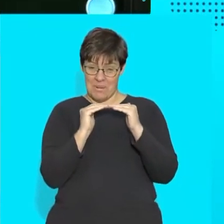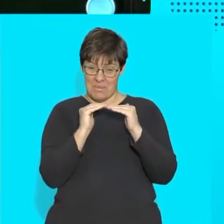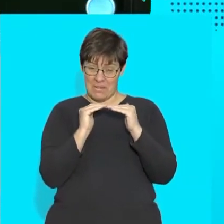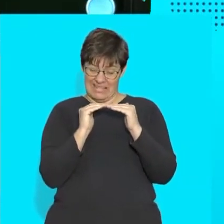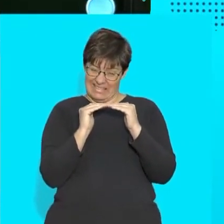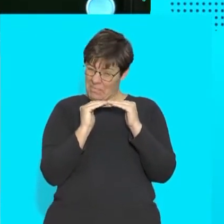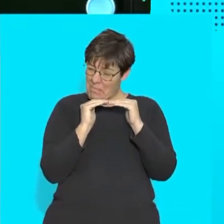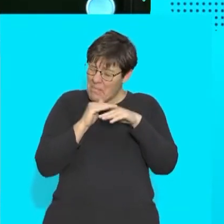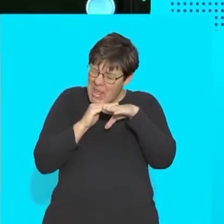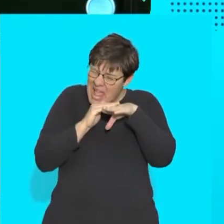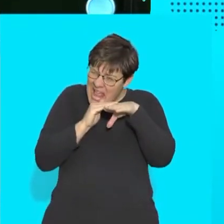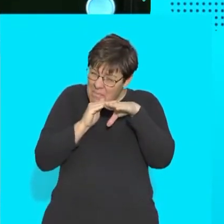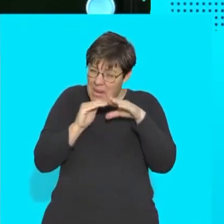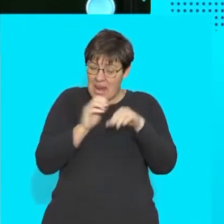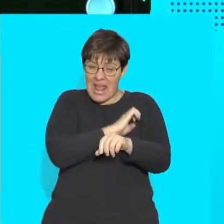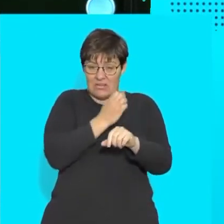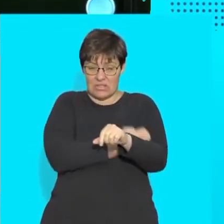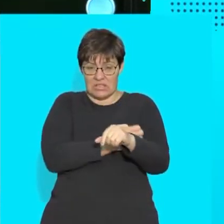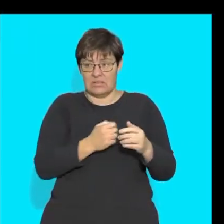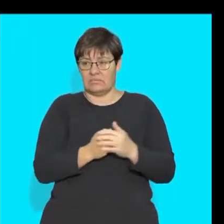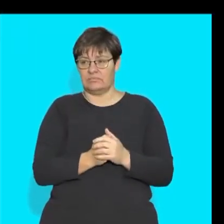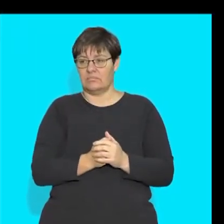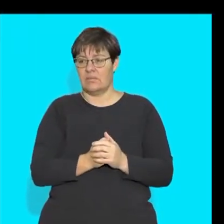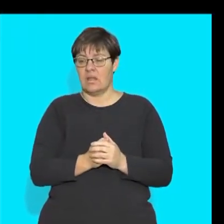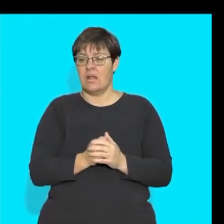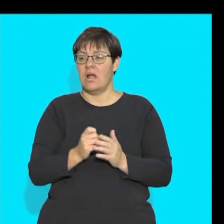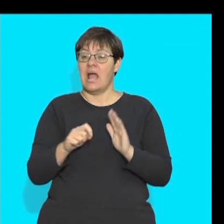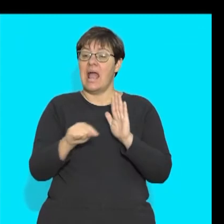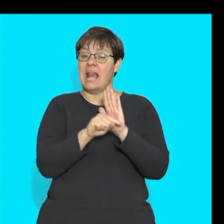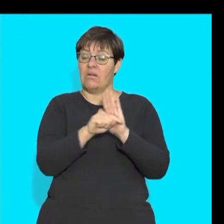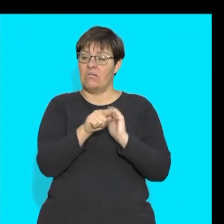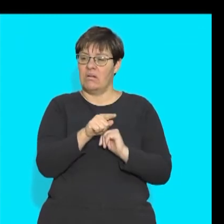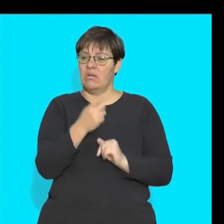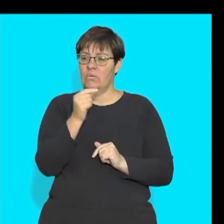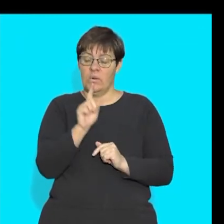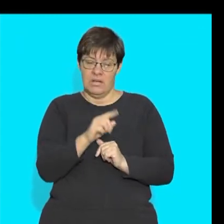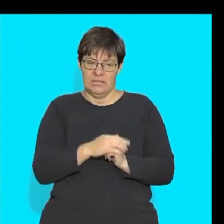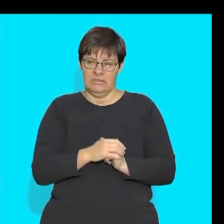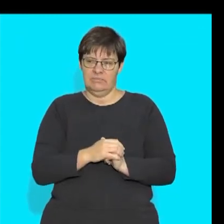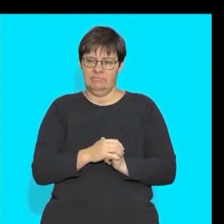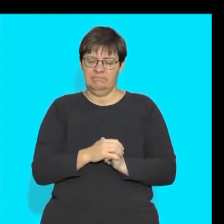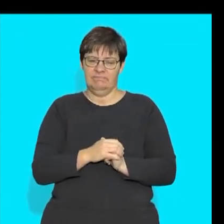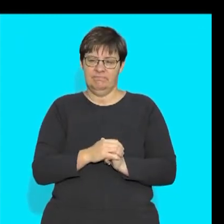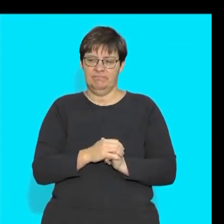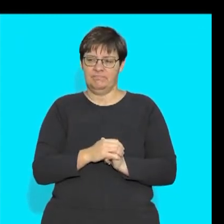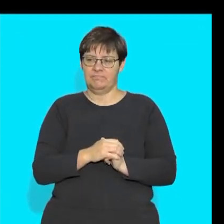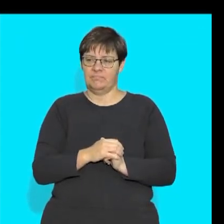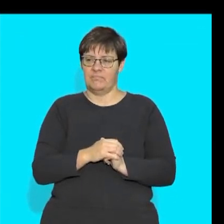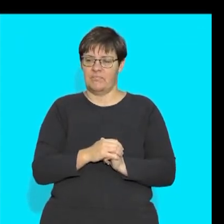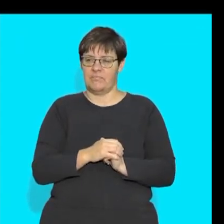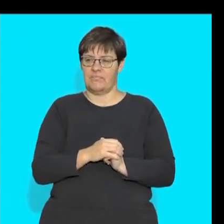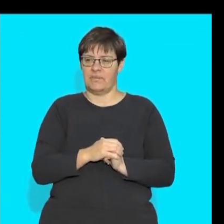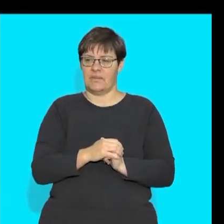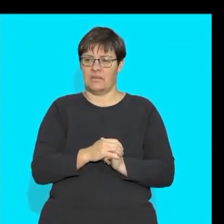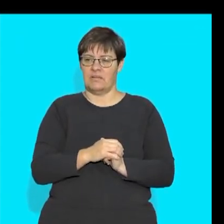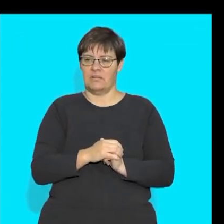minimum energy is literally the electrons do this. So the electrons, so there's my little electron, there